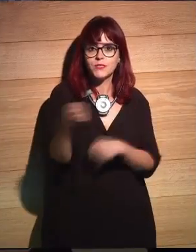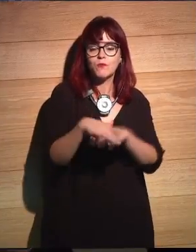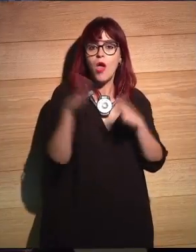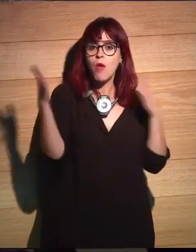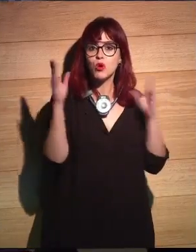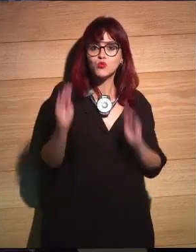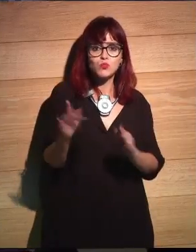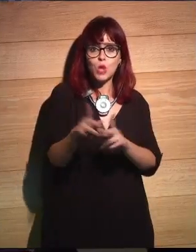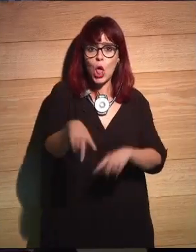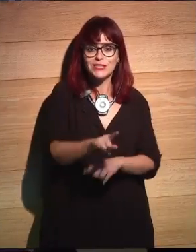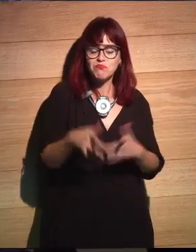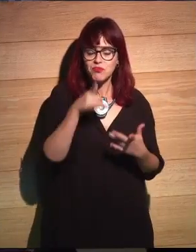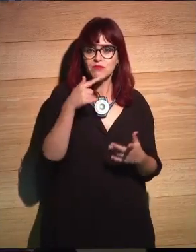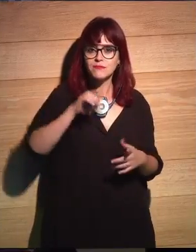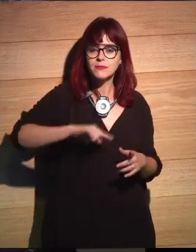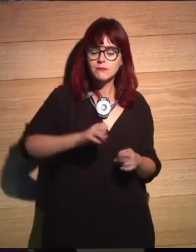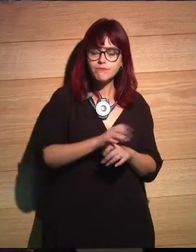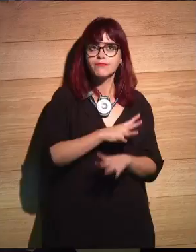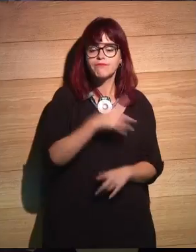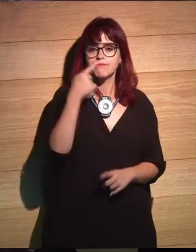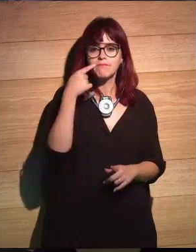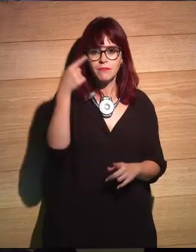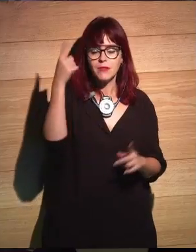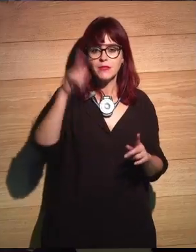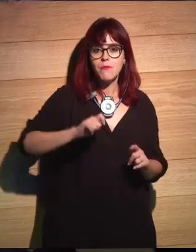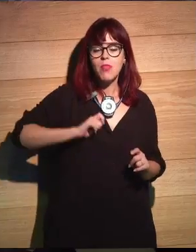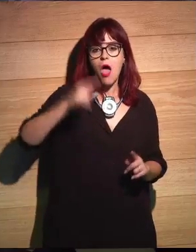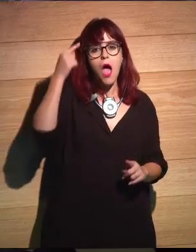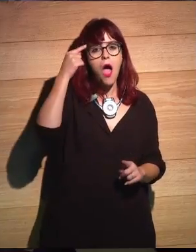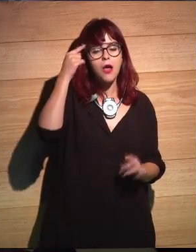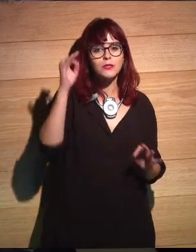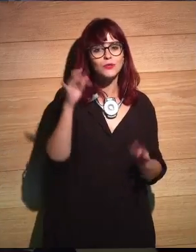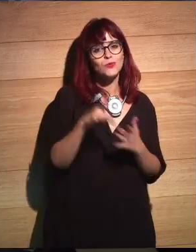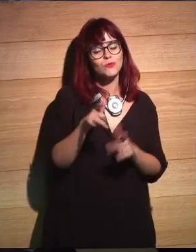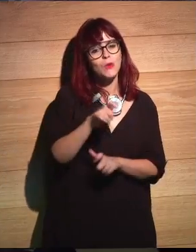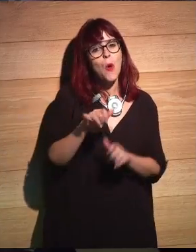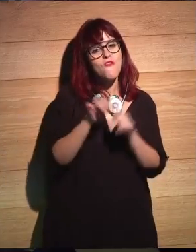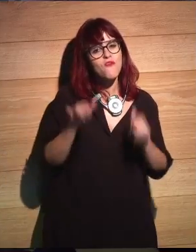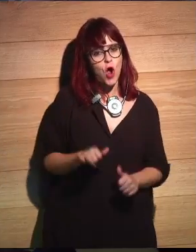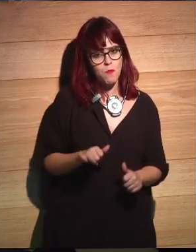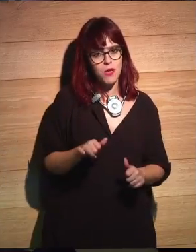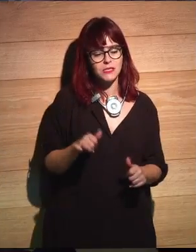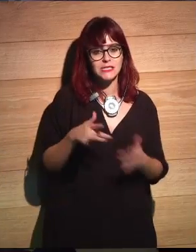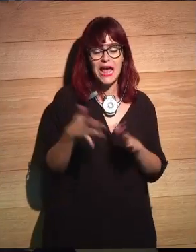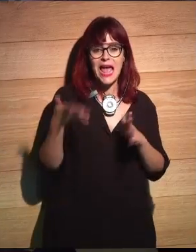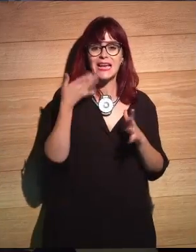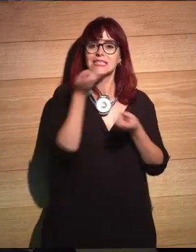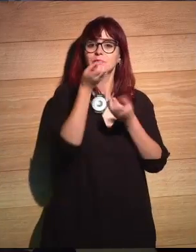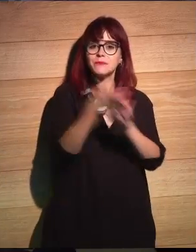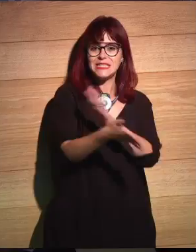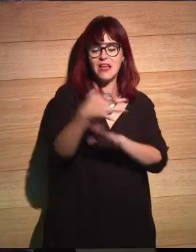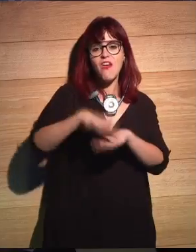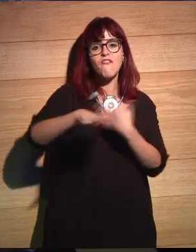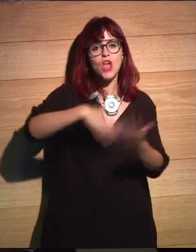was also thinking when you were talking about violence, there are many ways to express violence in literature, and I was thinking of one of